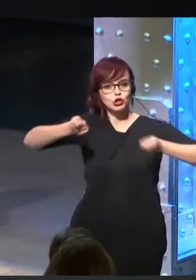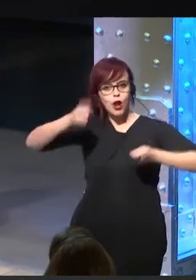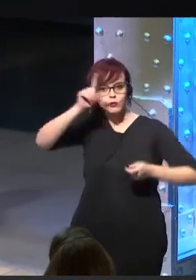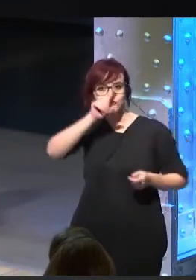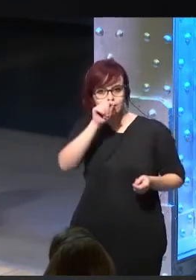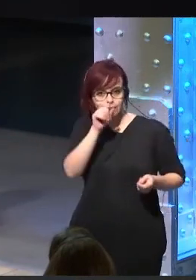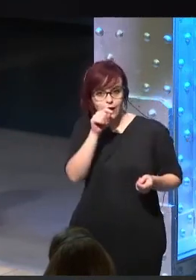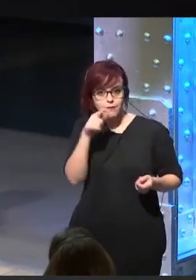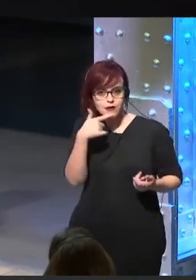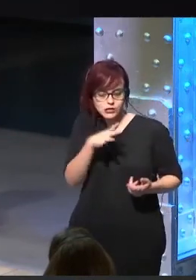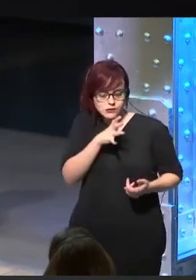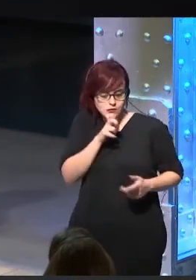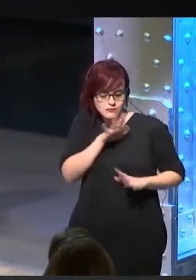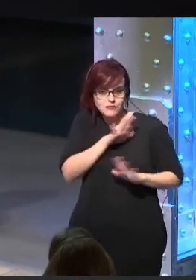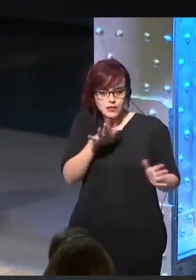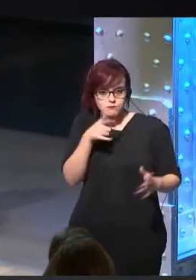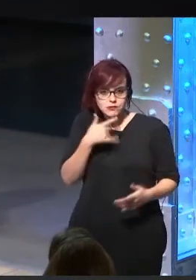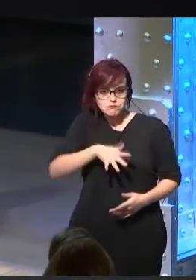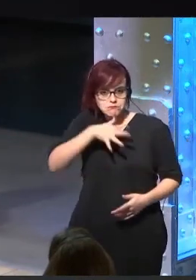interesting.